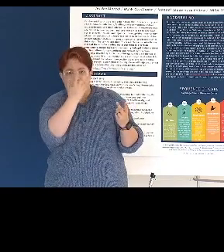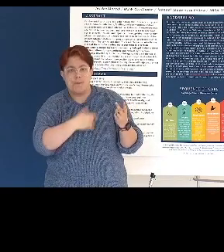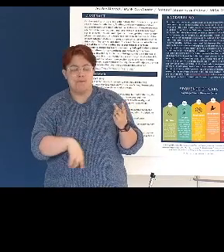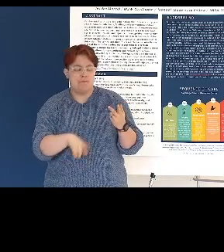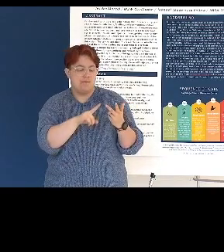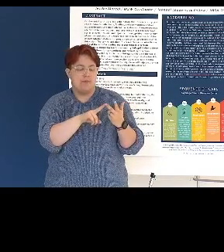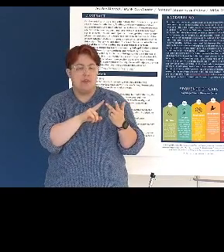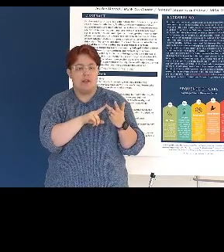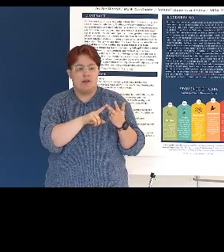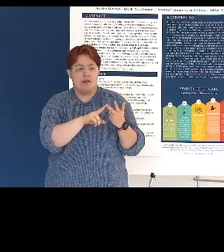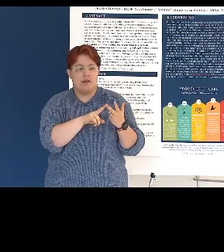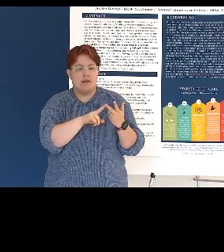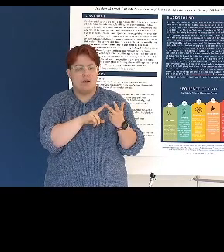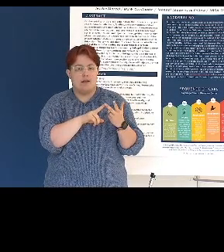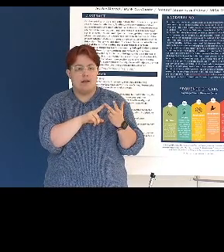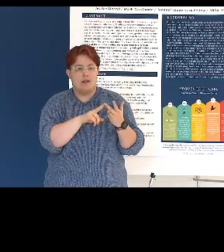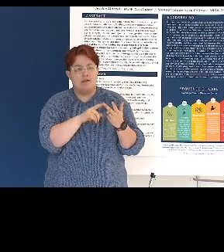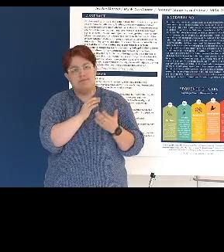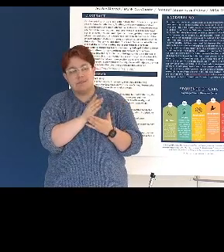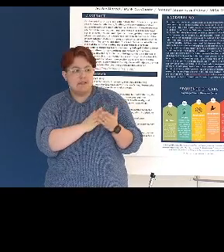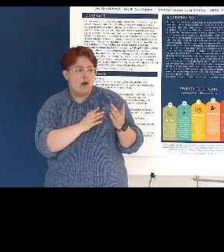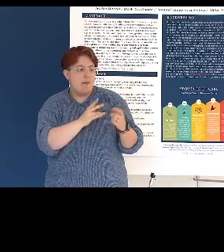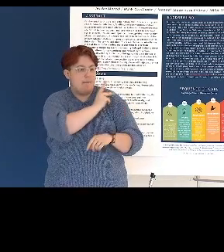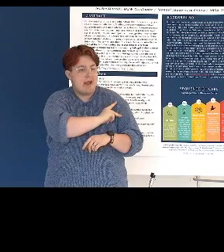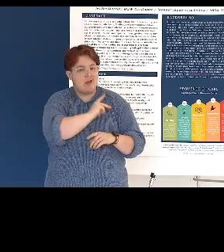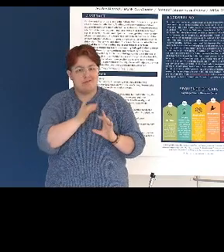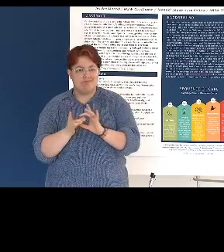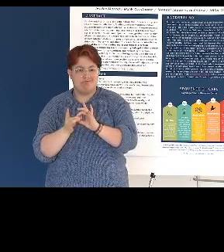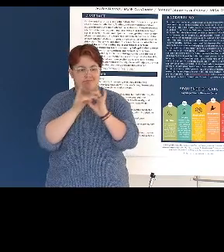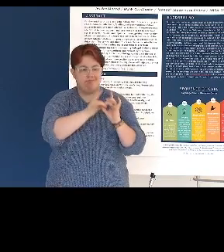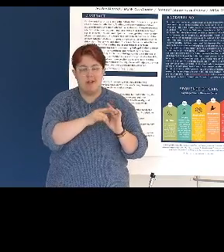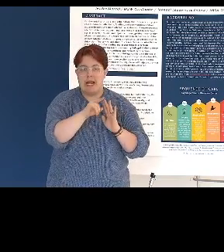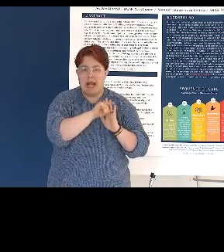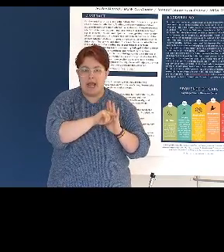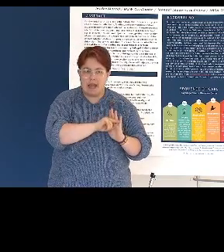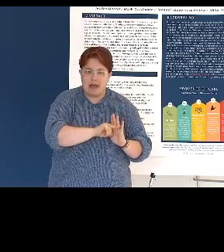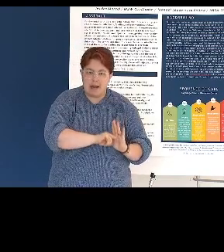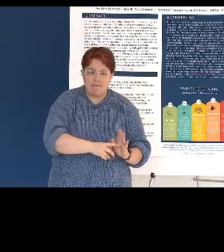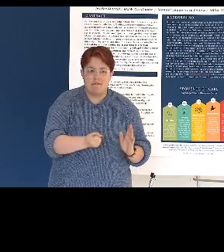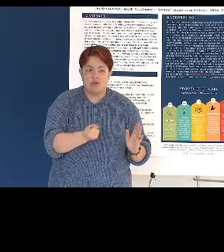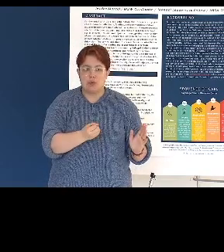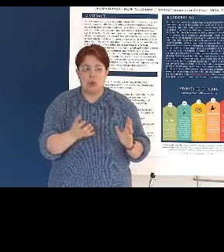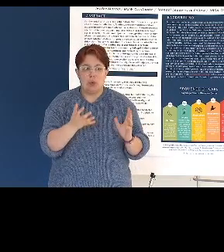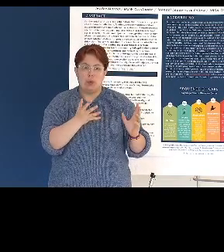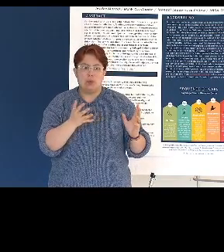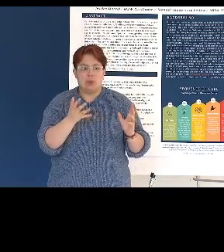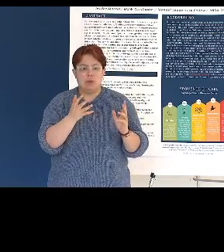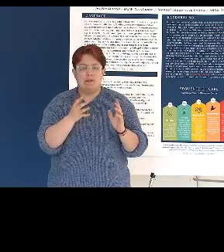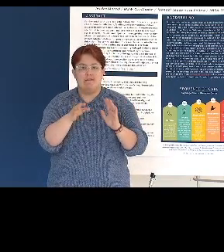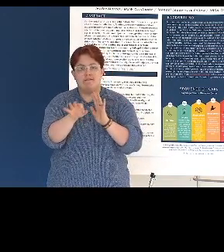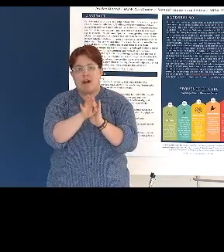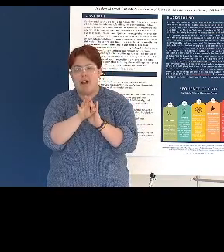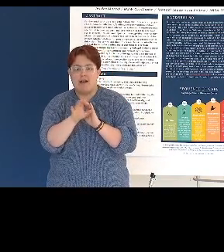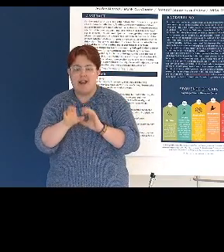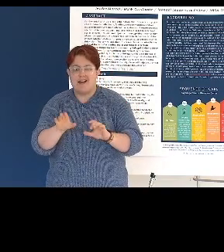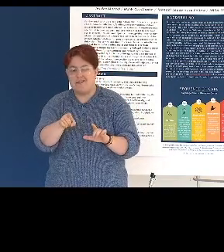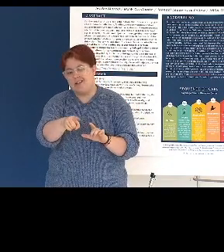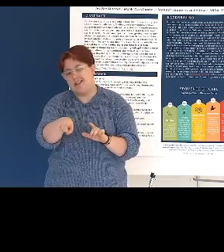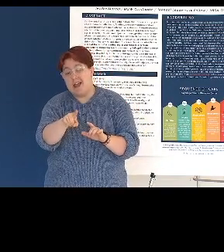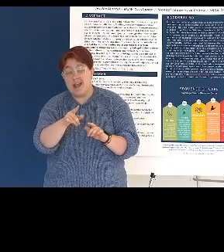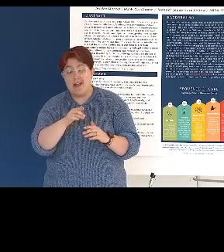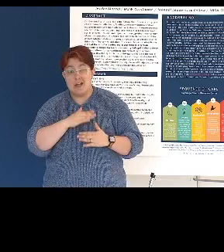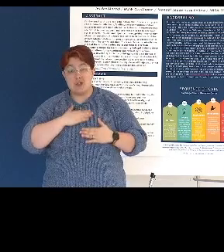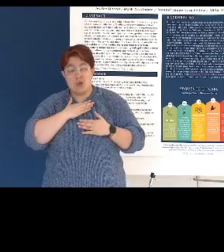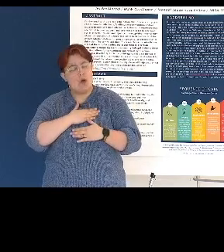also bring negative associations or experiences with physical activity, so finding something they can enjoy may take some time.